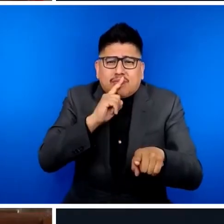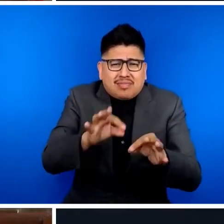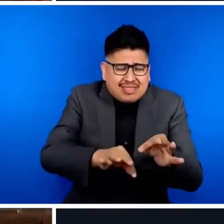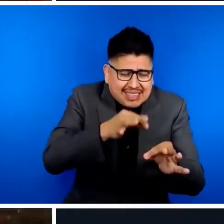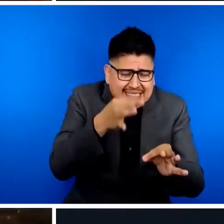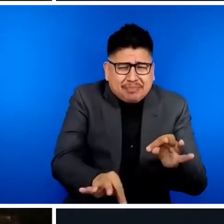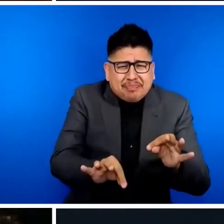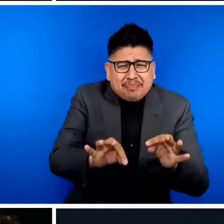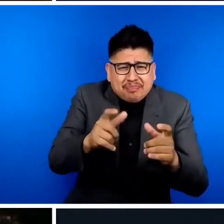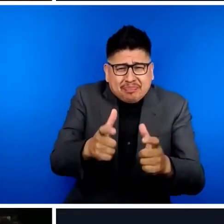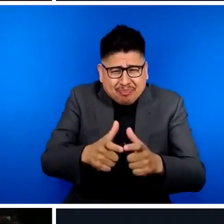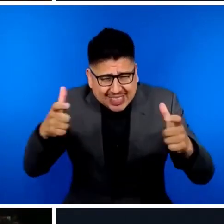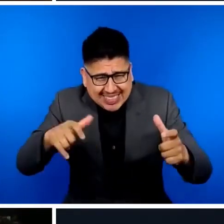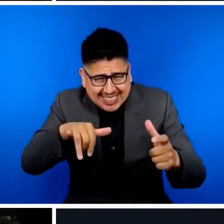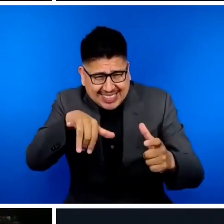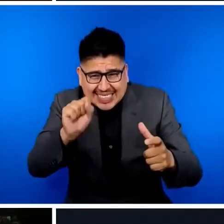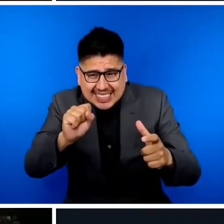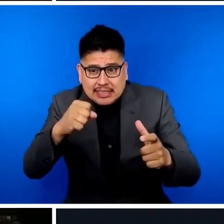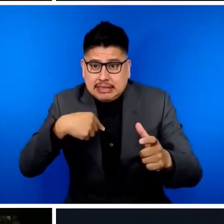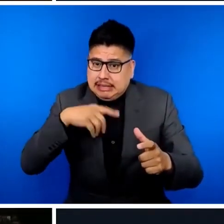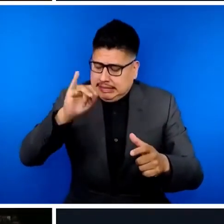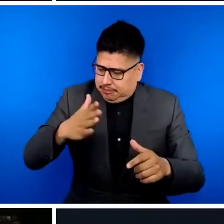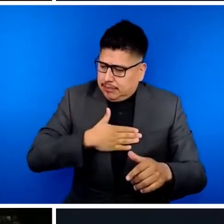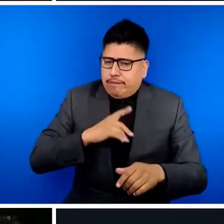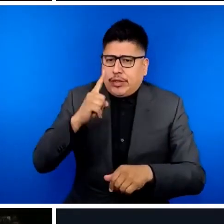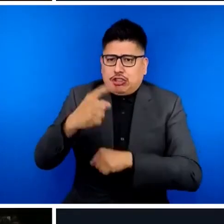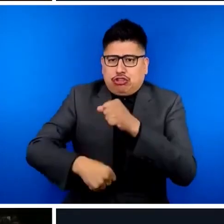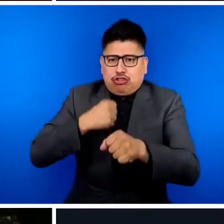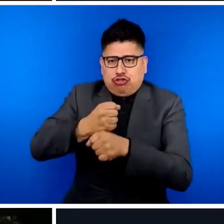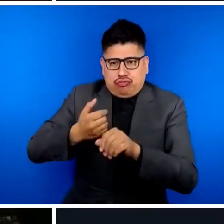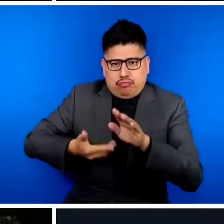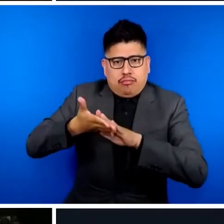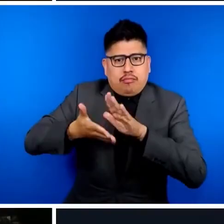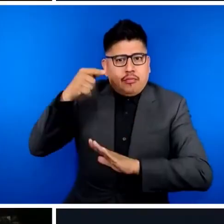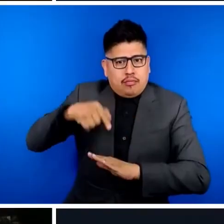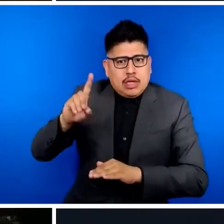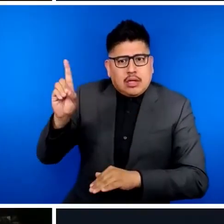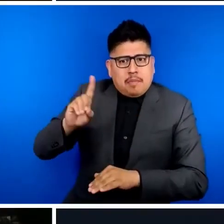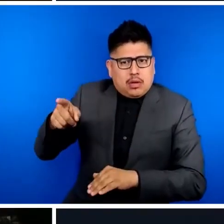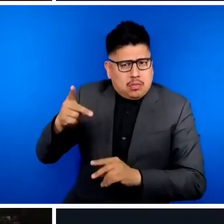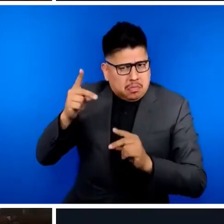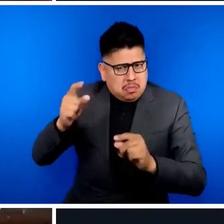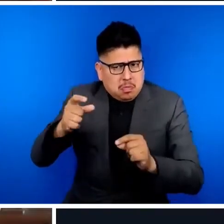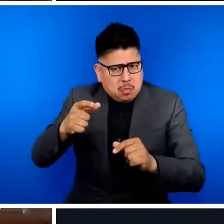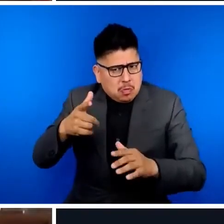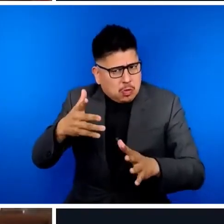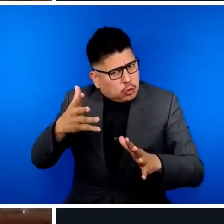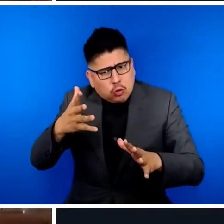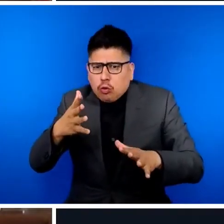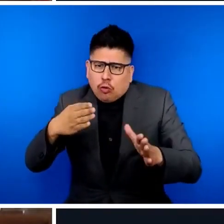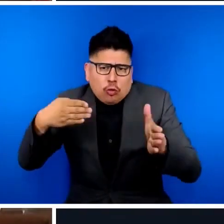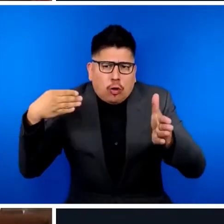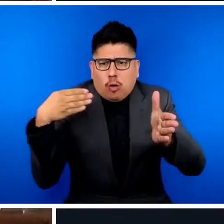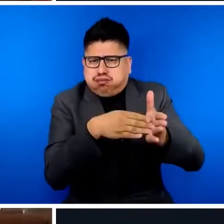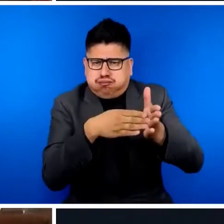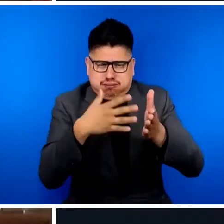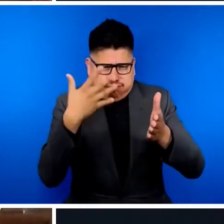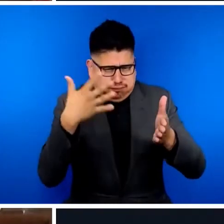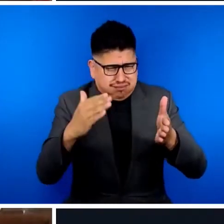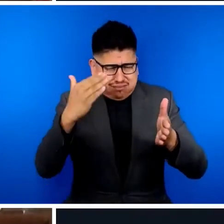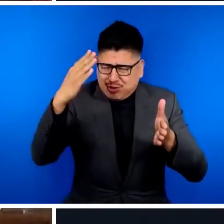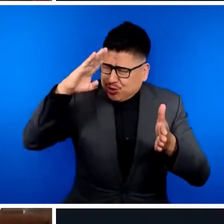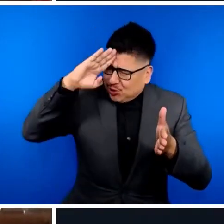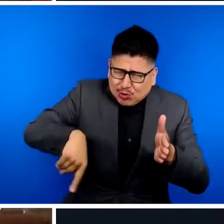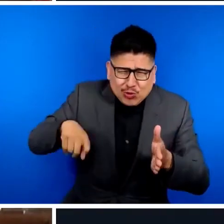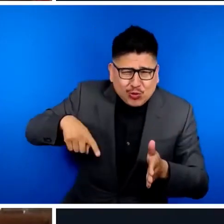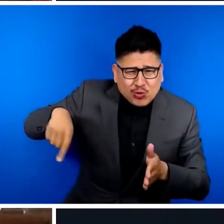And I did that in my first term, and the Democrats immediately terminated it with full knowledge that they were doing a very bad thing for the